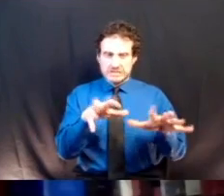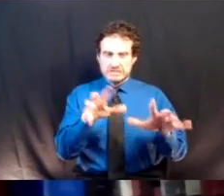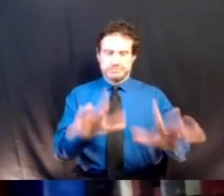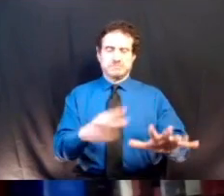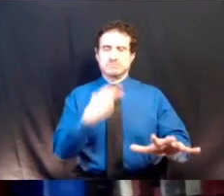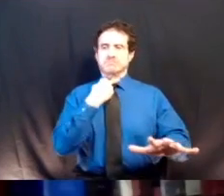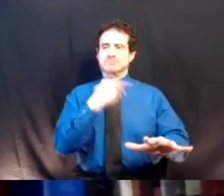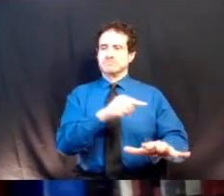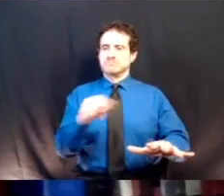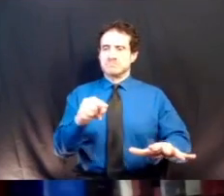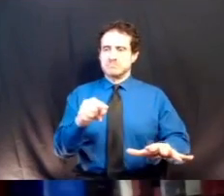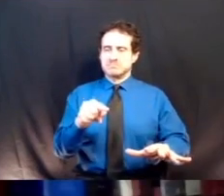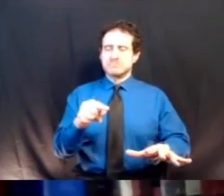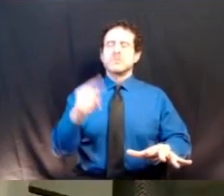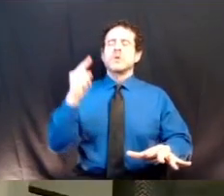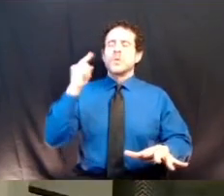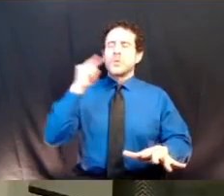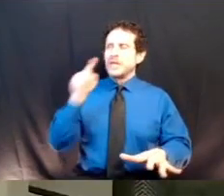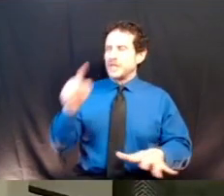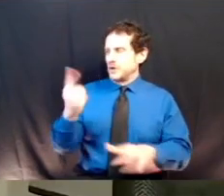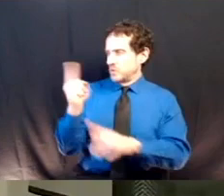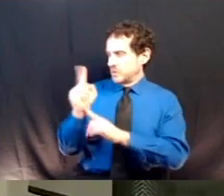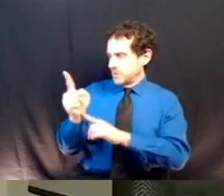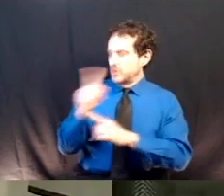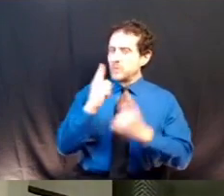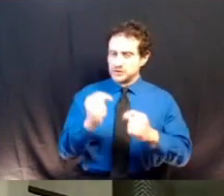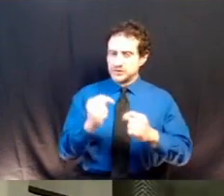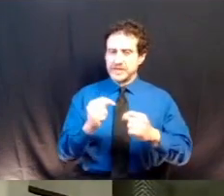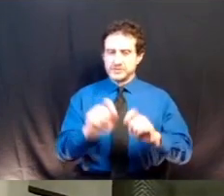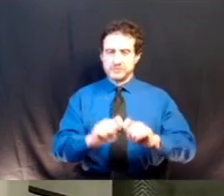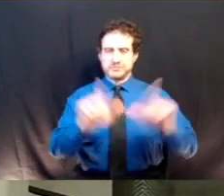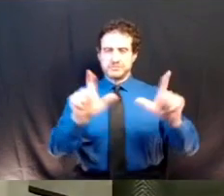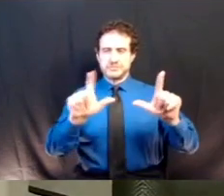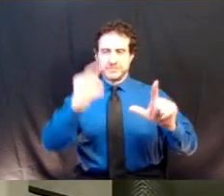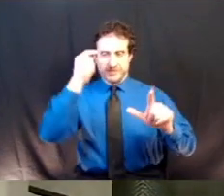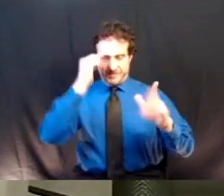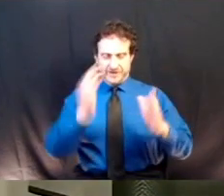We can hear you, Marianne. Hold on one second. We'll try to get the governor back up.